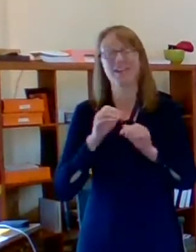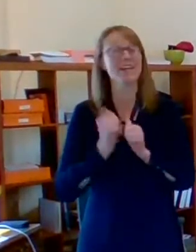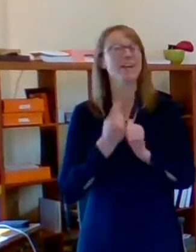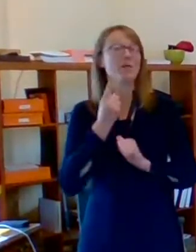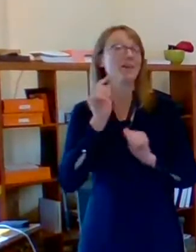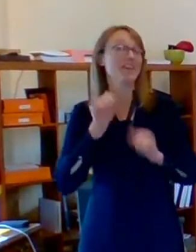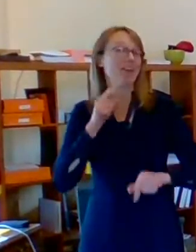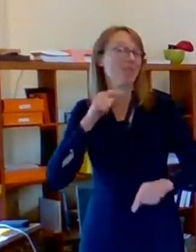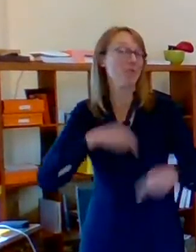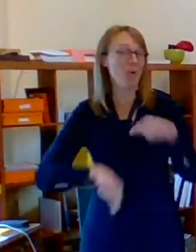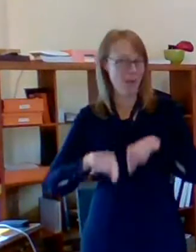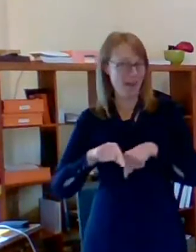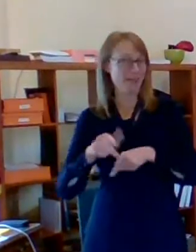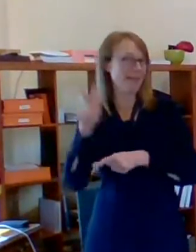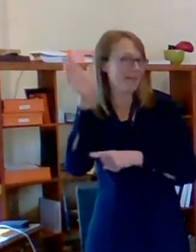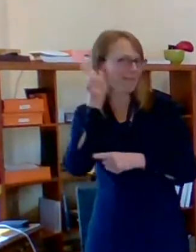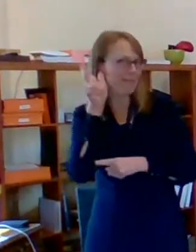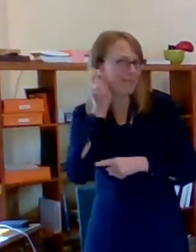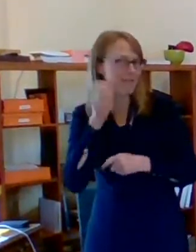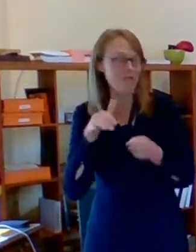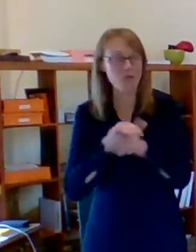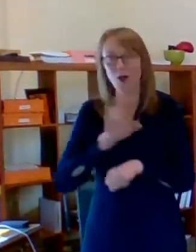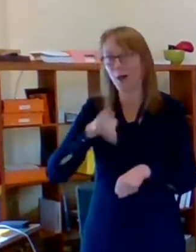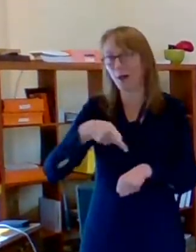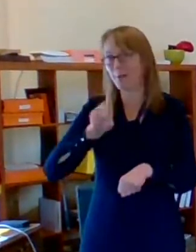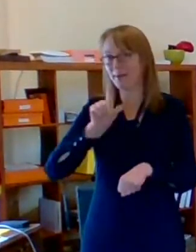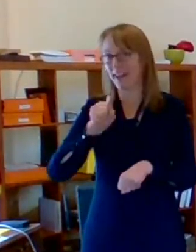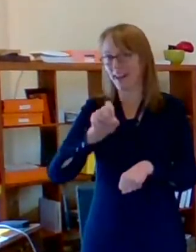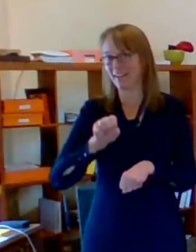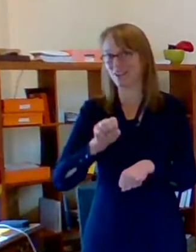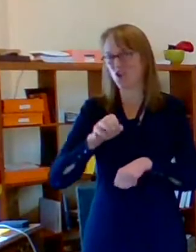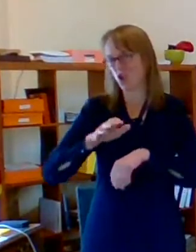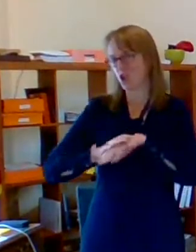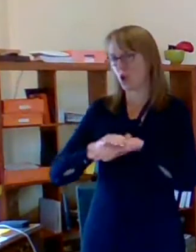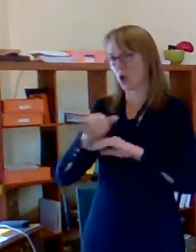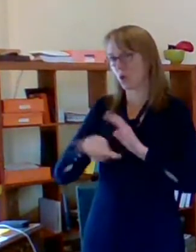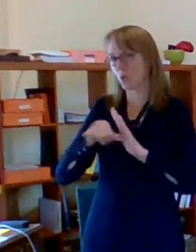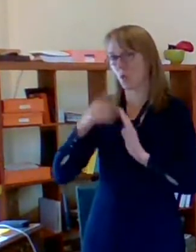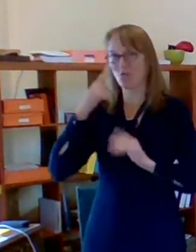entire update if you like. It's on the YouTube for the E&A meeting.